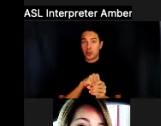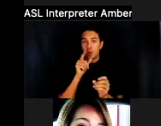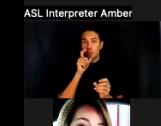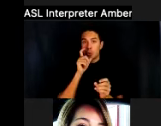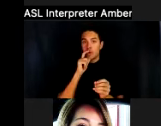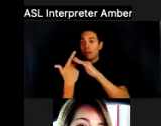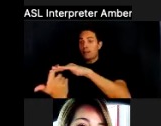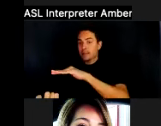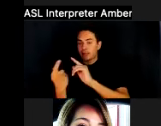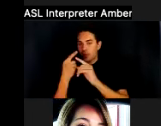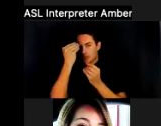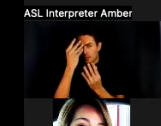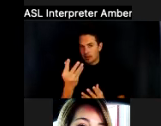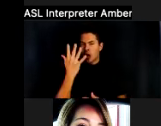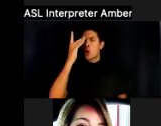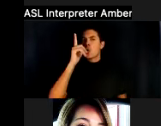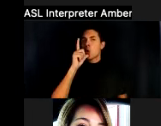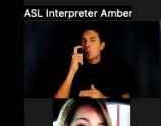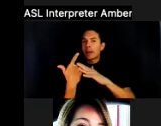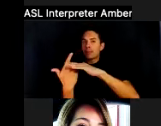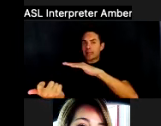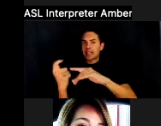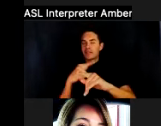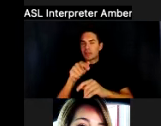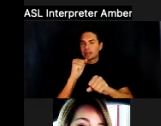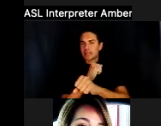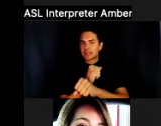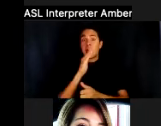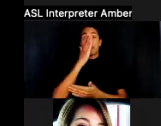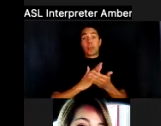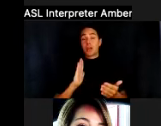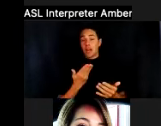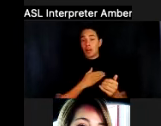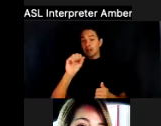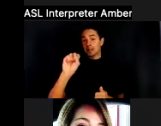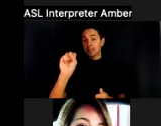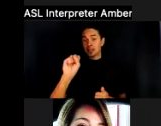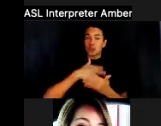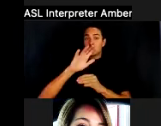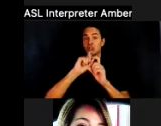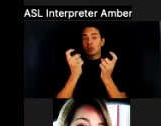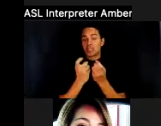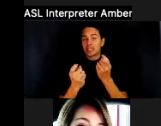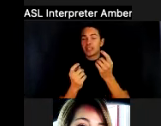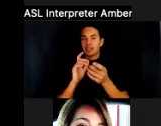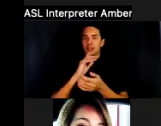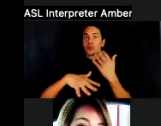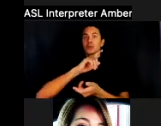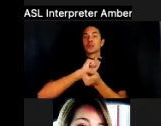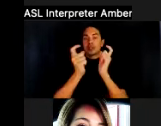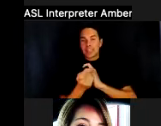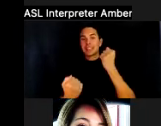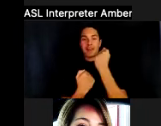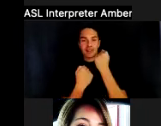this information and why. And part of our social change advocacy, in my opinion, is that piece too, right? Is to think